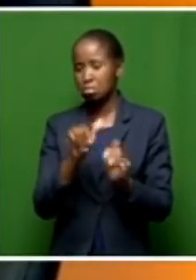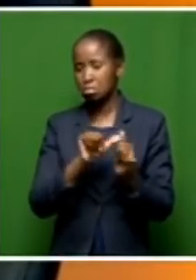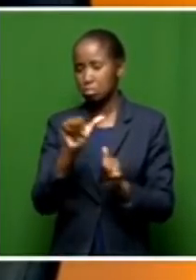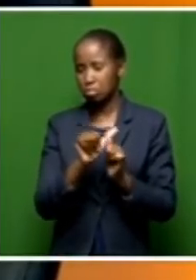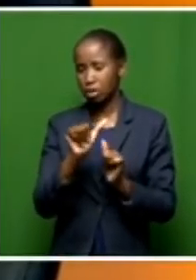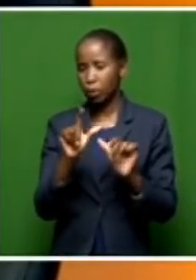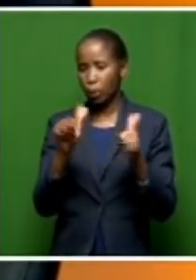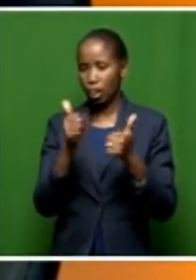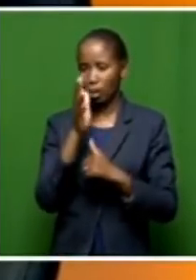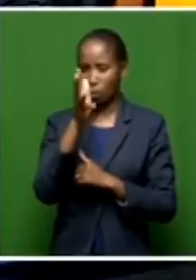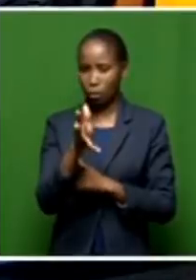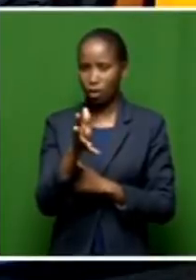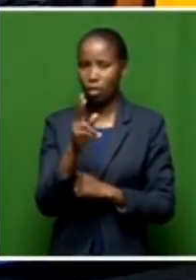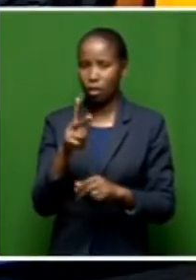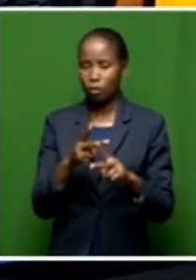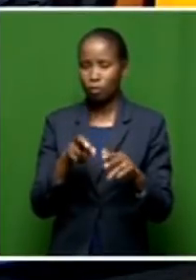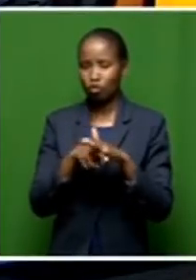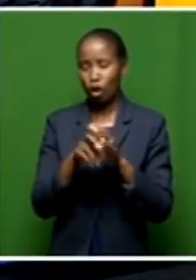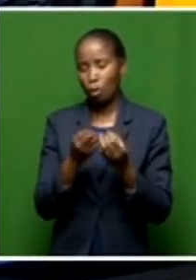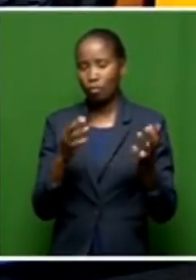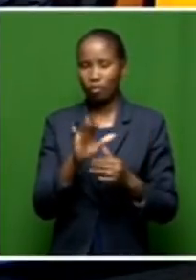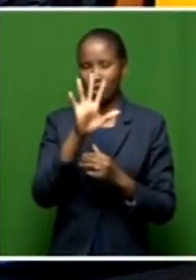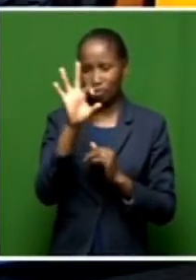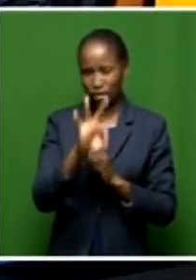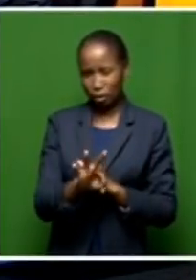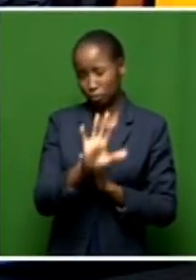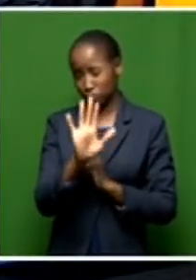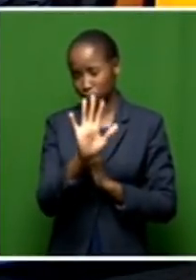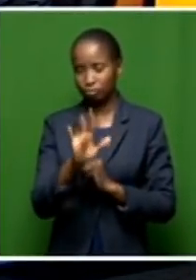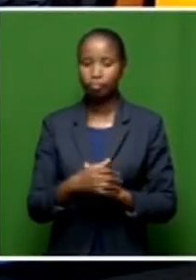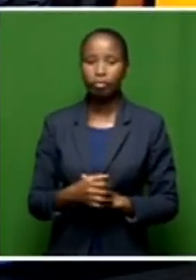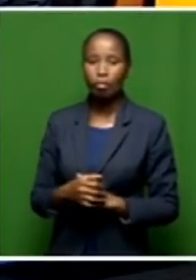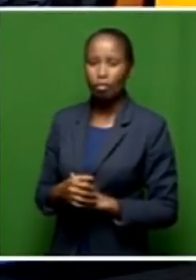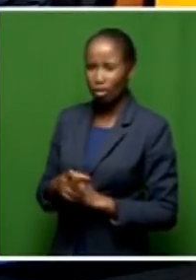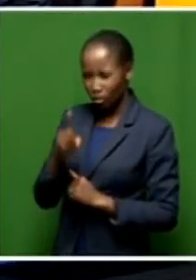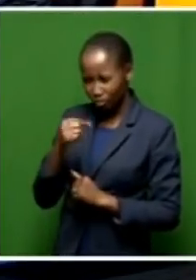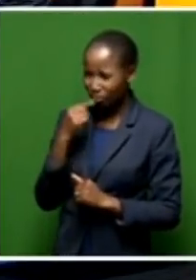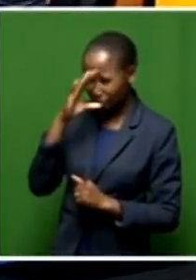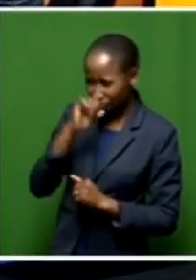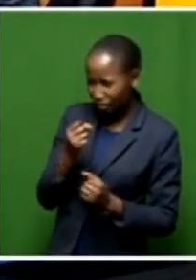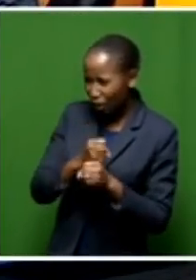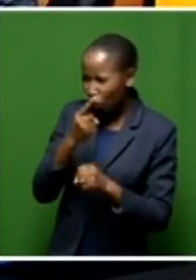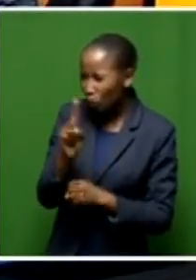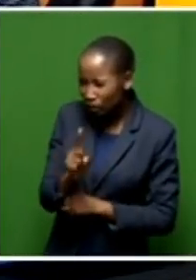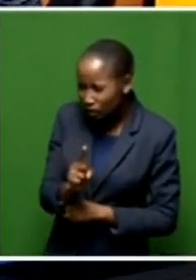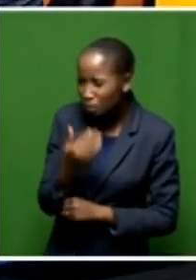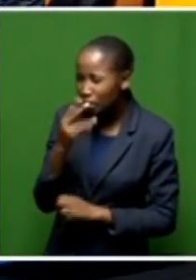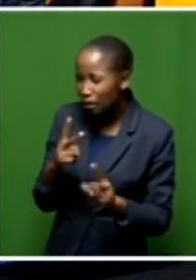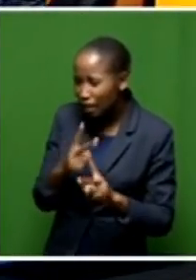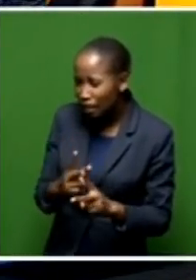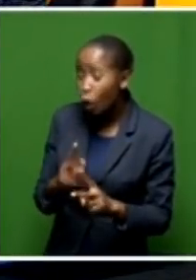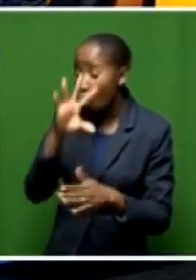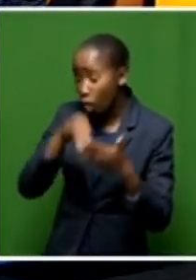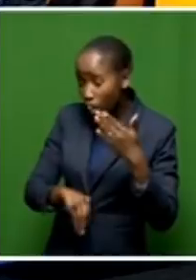or so. Just repeat that, Prof. What are the predictions in Gauteng? Just repeat the predictions all of it, in please. Gauteng is... The